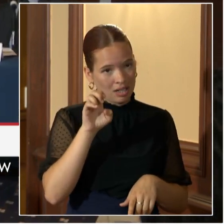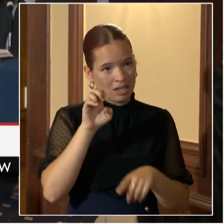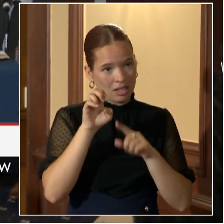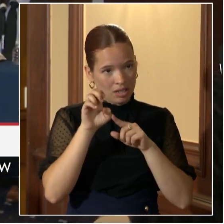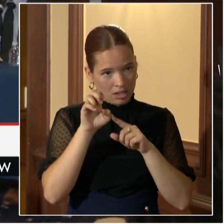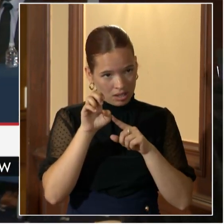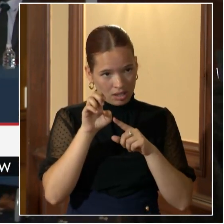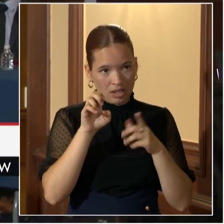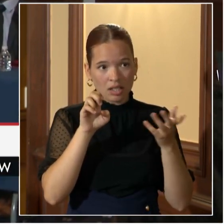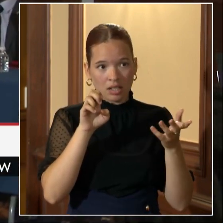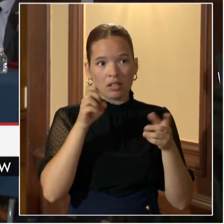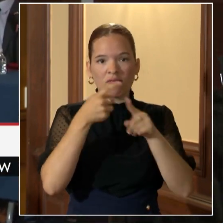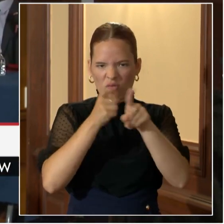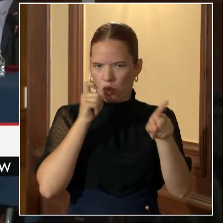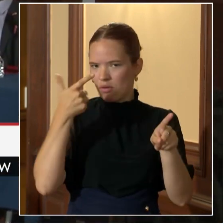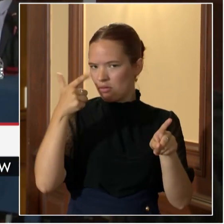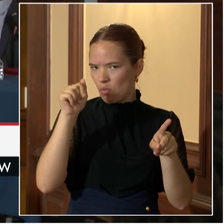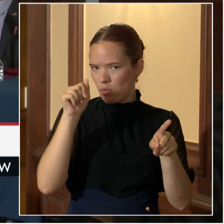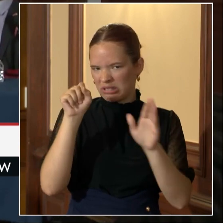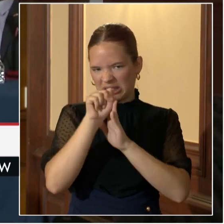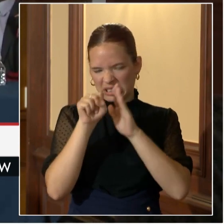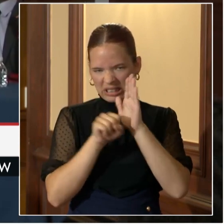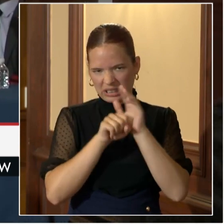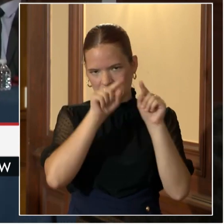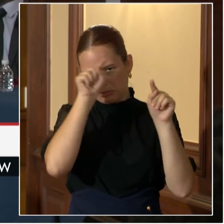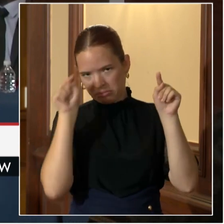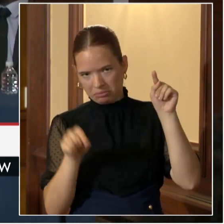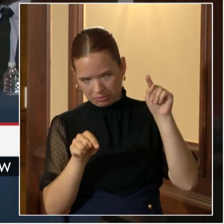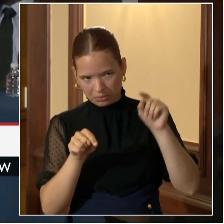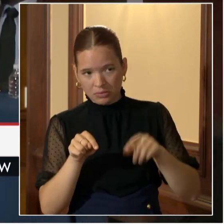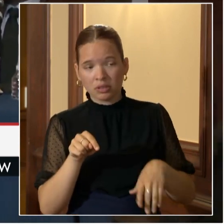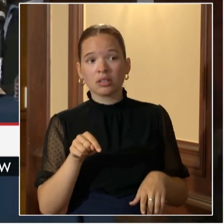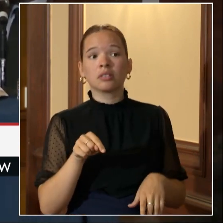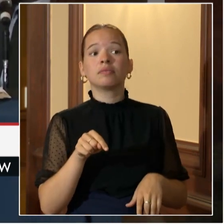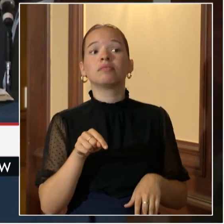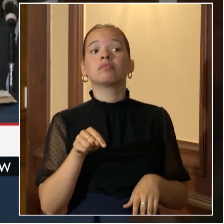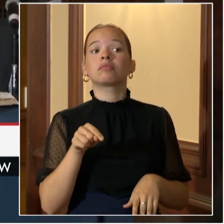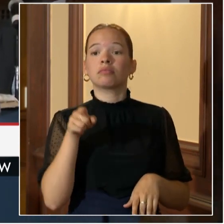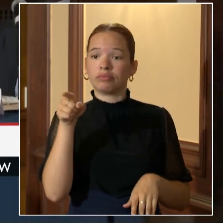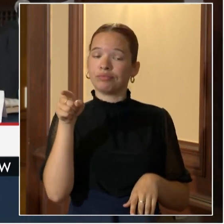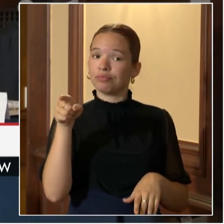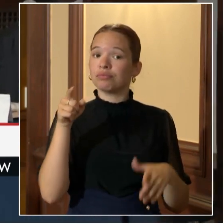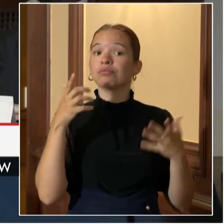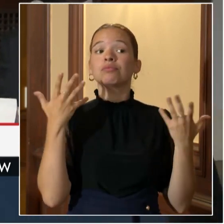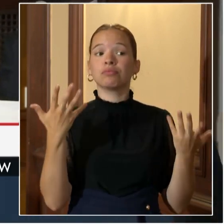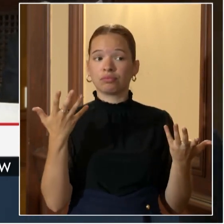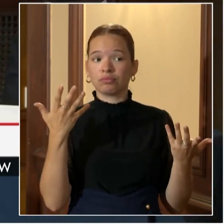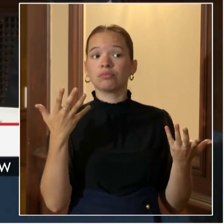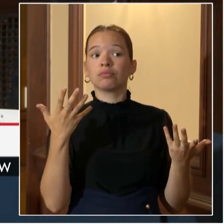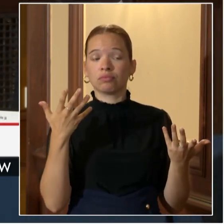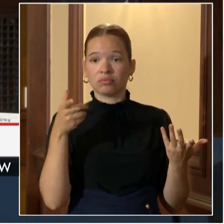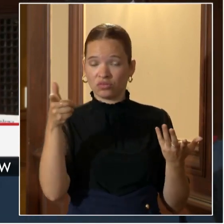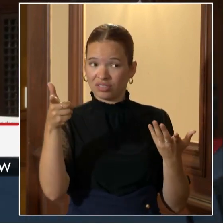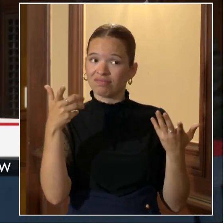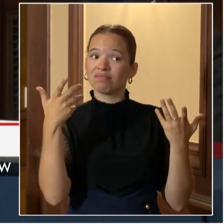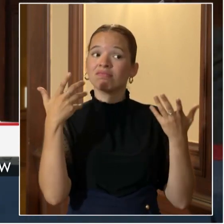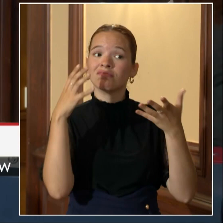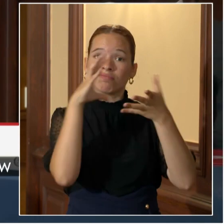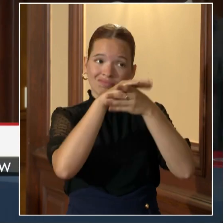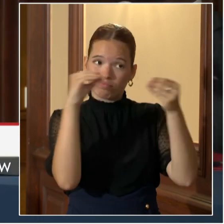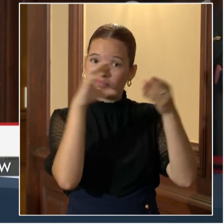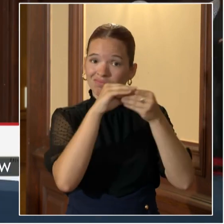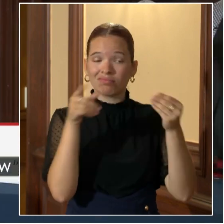has publicly said, along with that lovely lady from Georgia, Marjorie Taylor Greene, that we should get rid of the